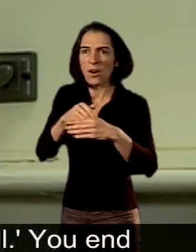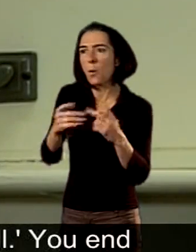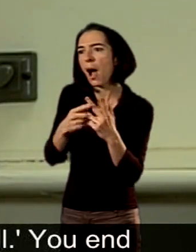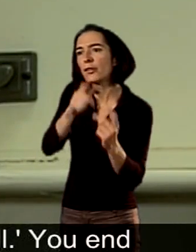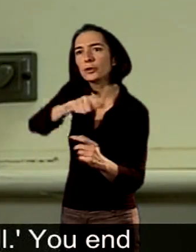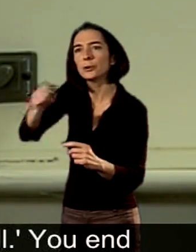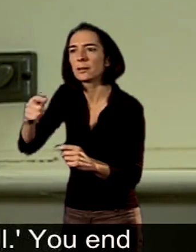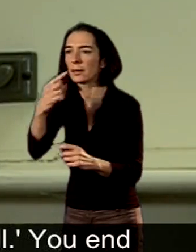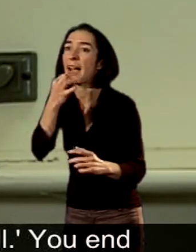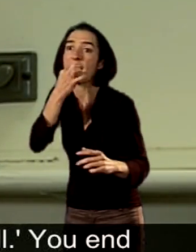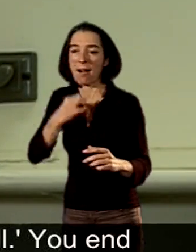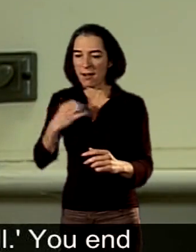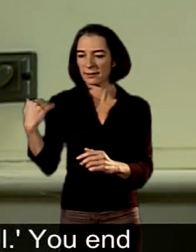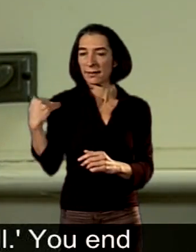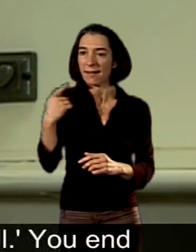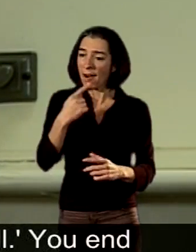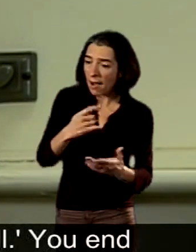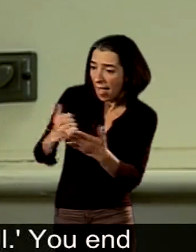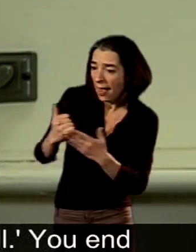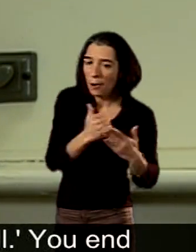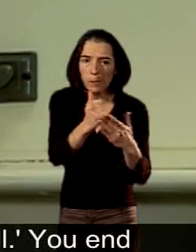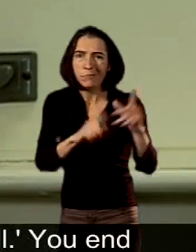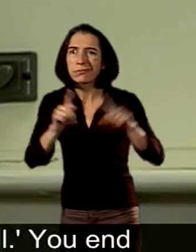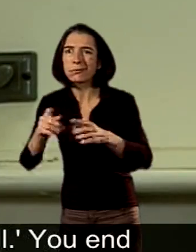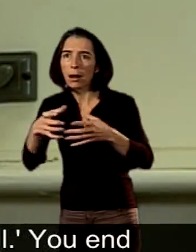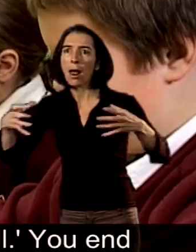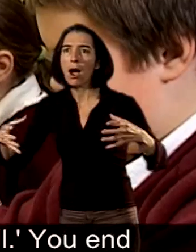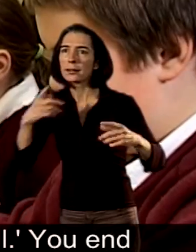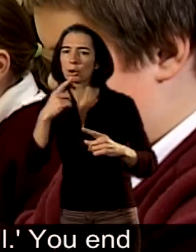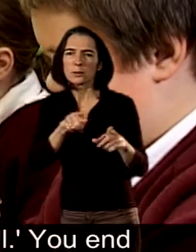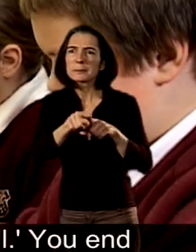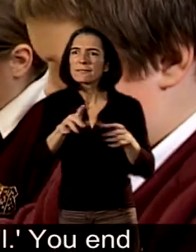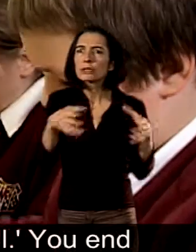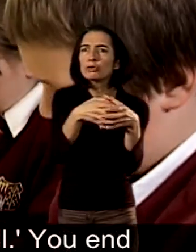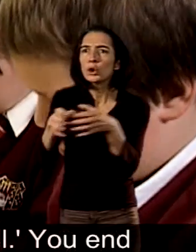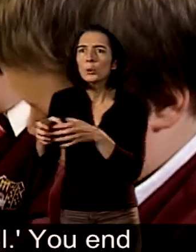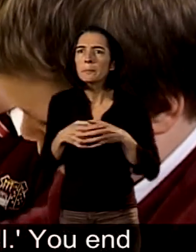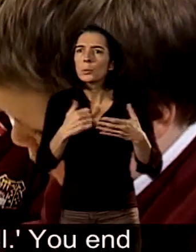I'll ask as well, you know, and you end up helping the whole class or specific groups.